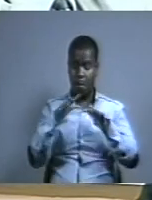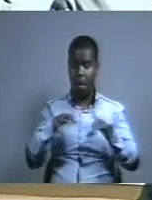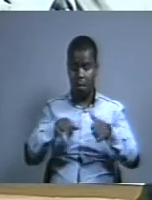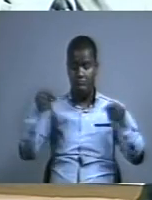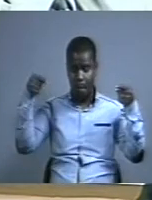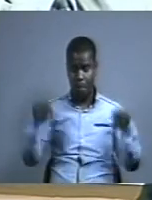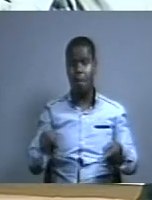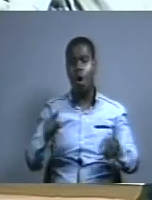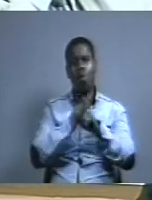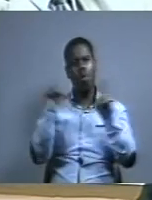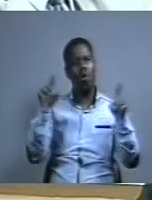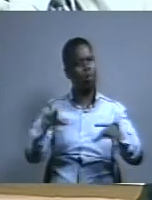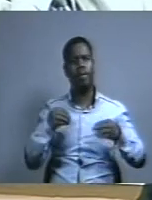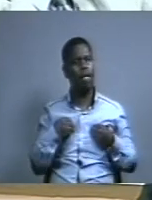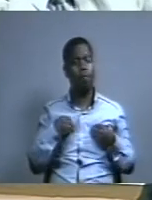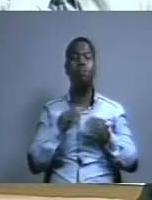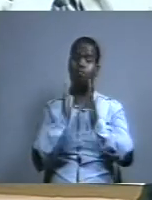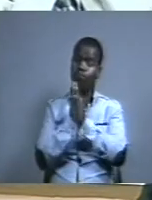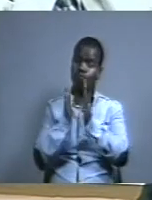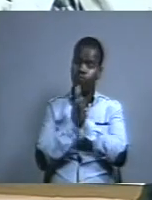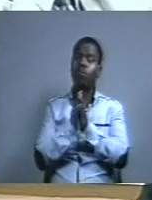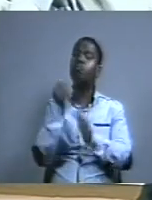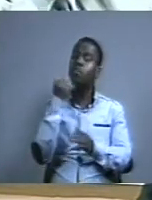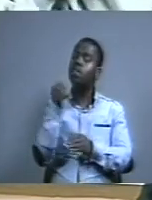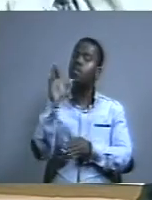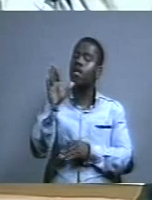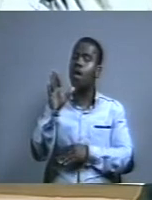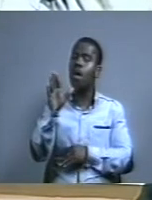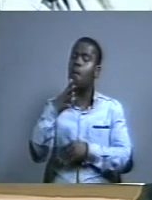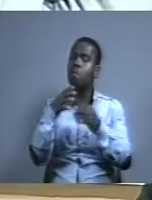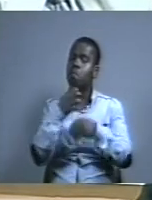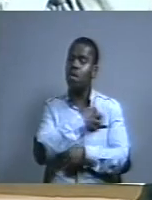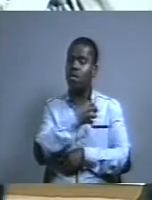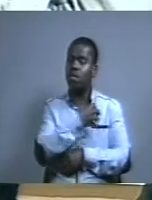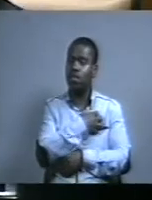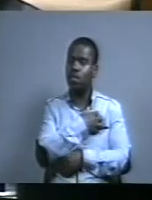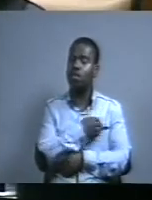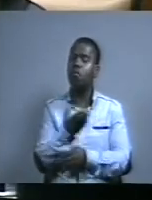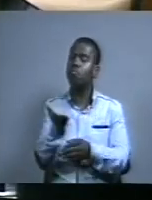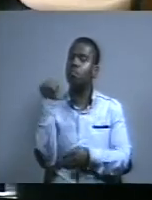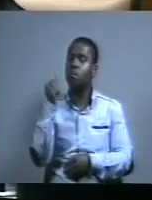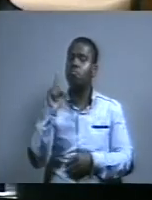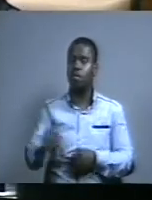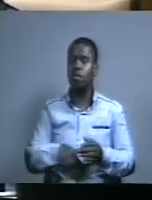is unparliamentary. So I ask you to ask the Minister to withdraw that. No.